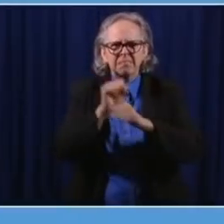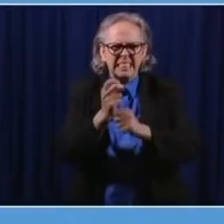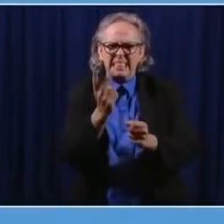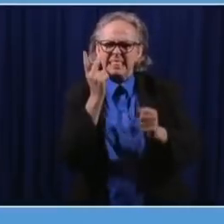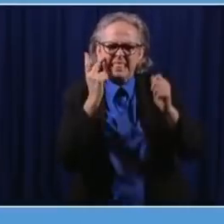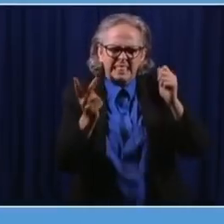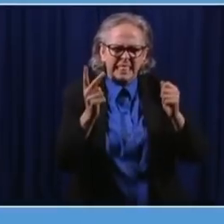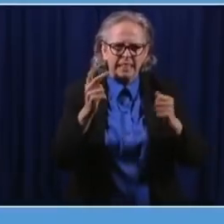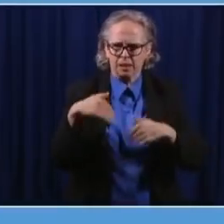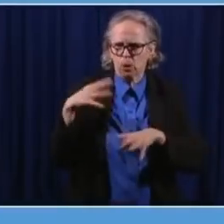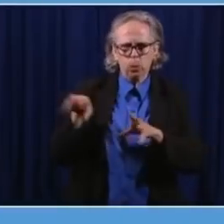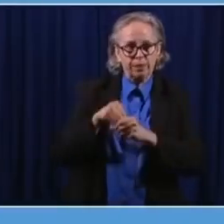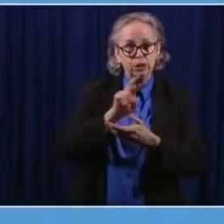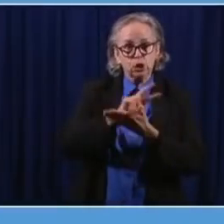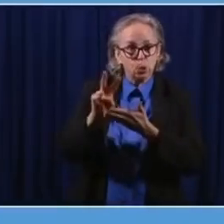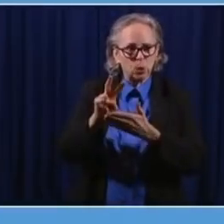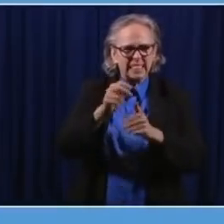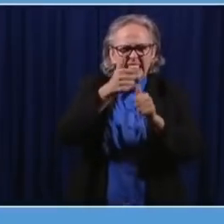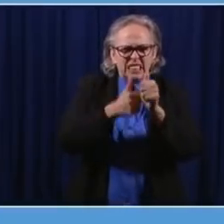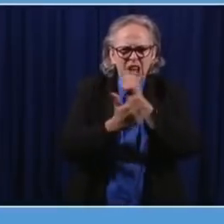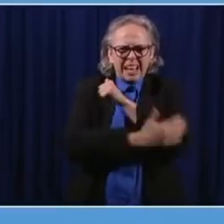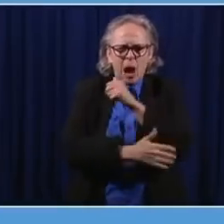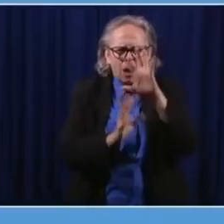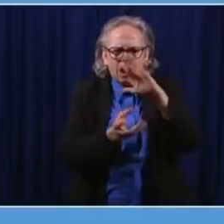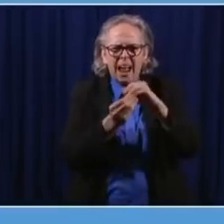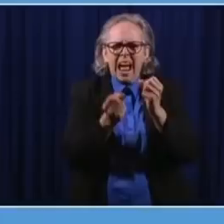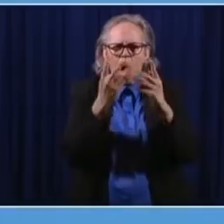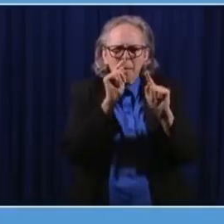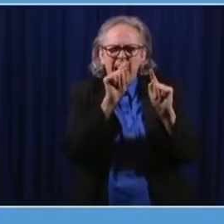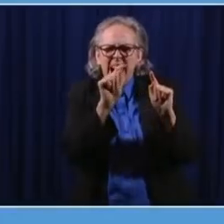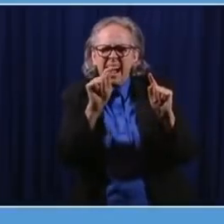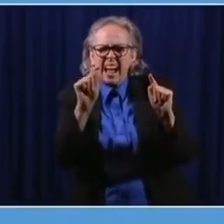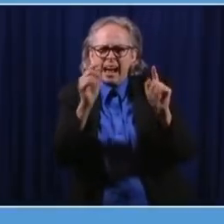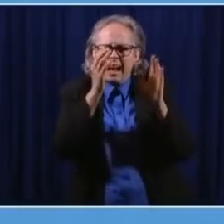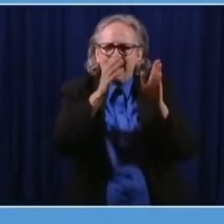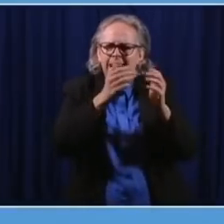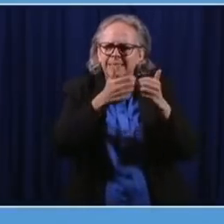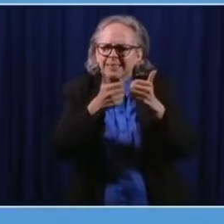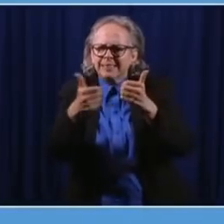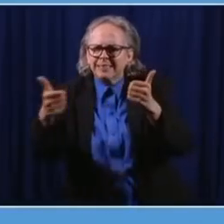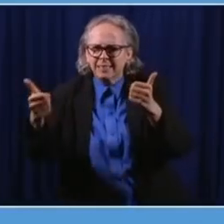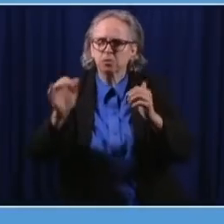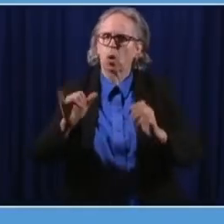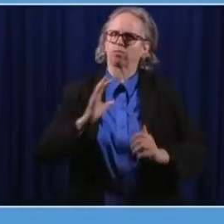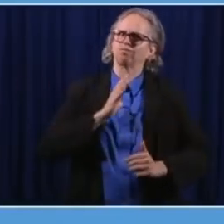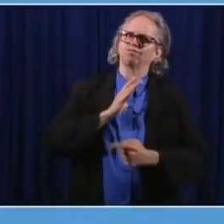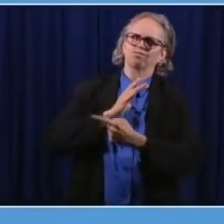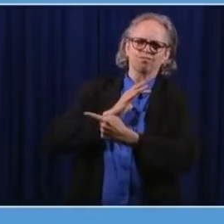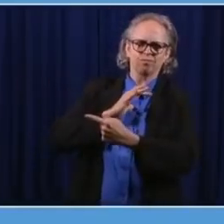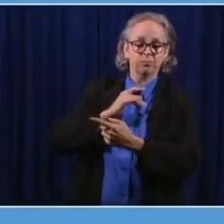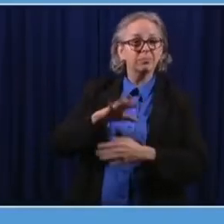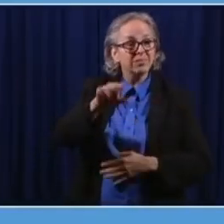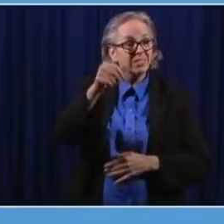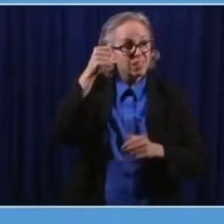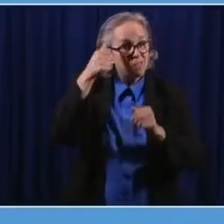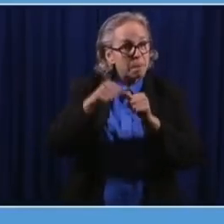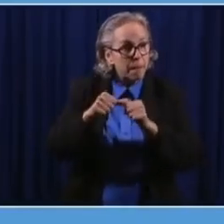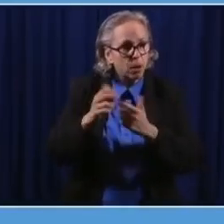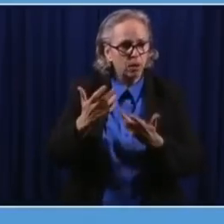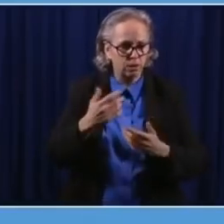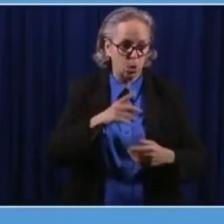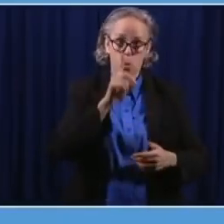weeks each county has had, but then it is figured by 100,000, calibrated by